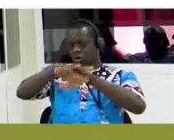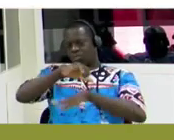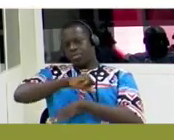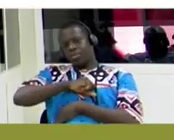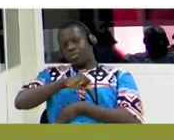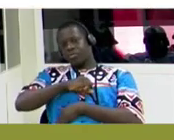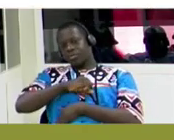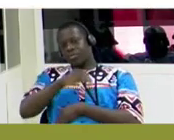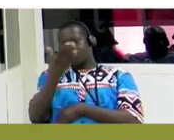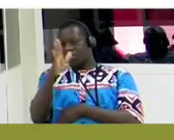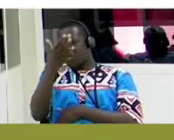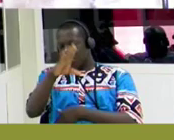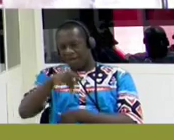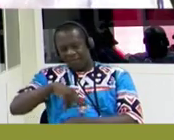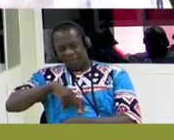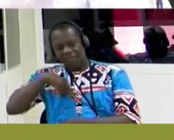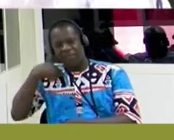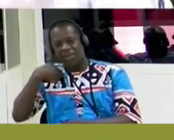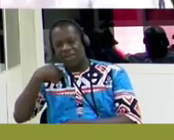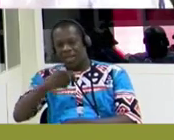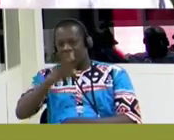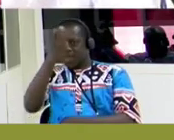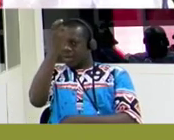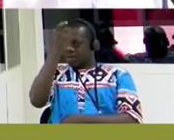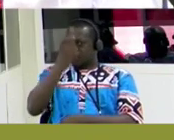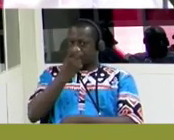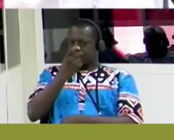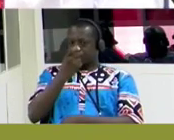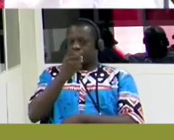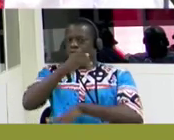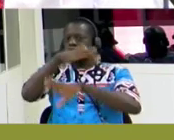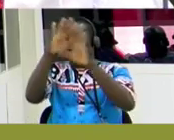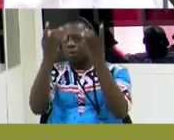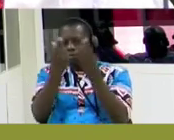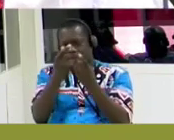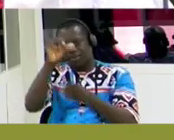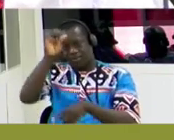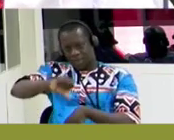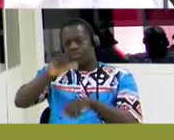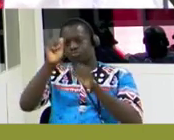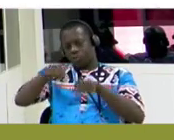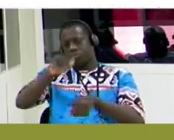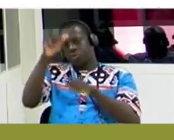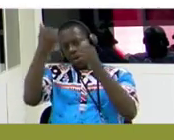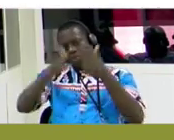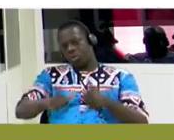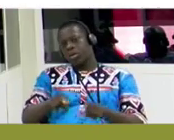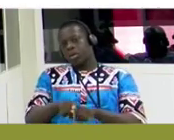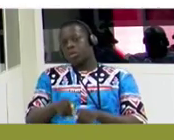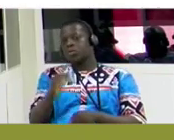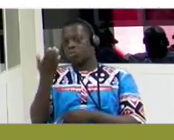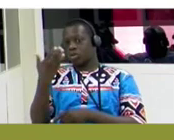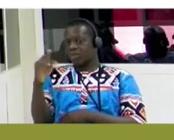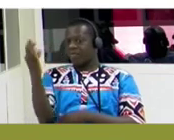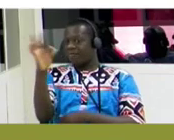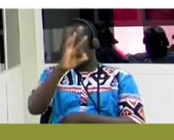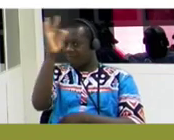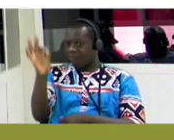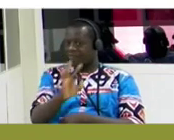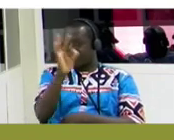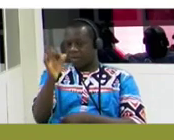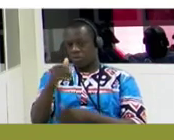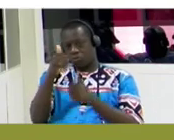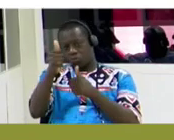angry. Something bad can happen. You understand? This was the very good time I have to apologize.